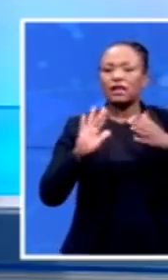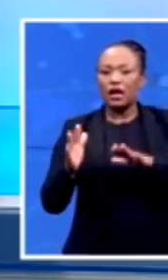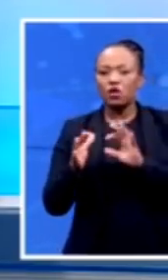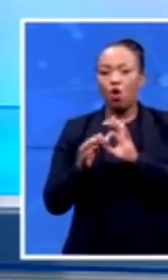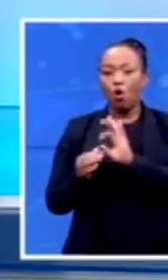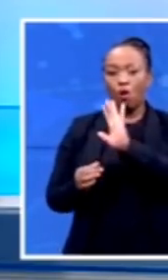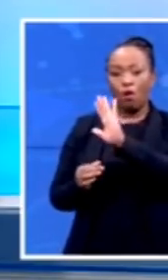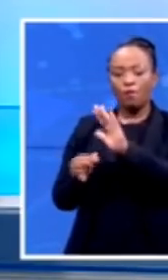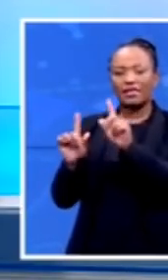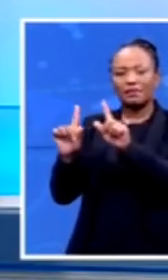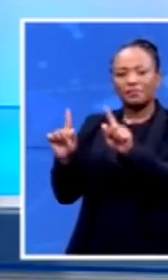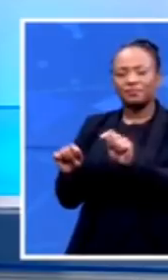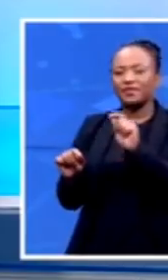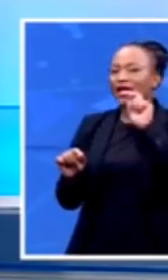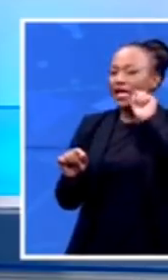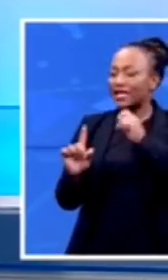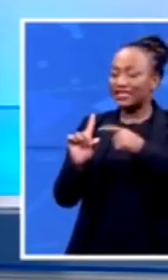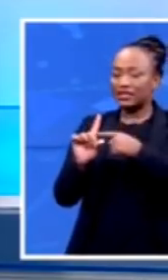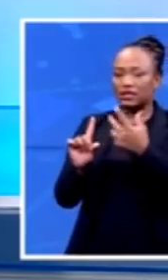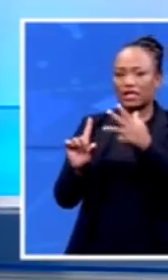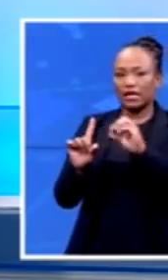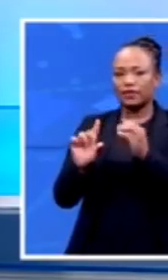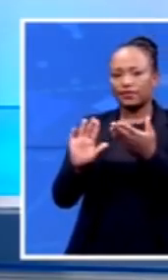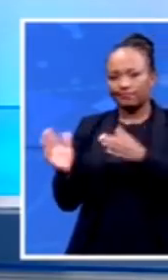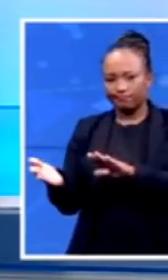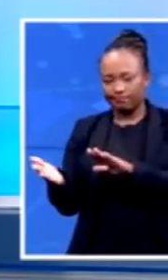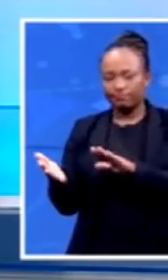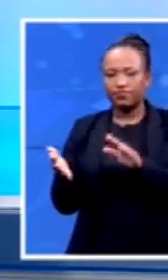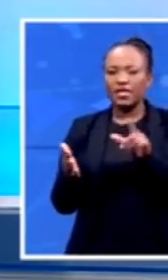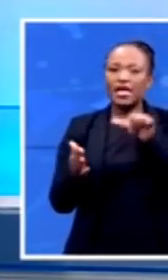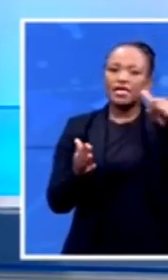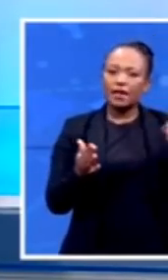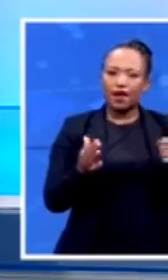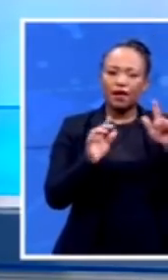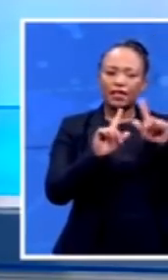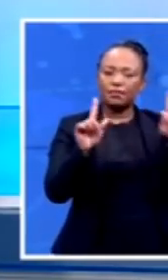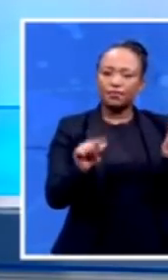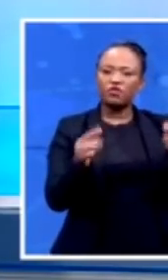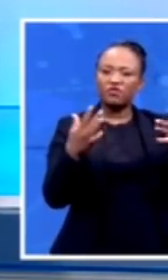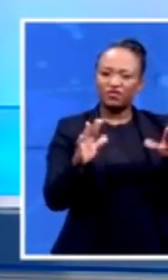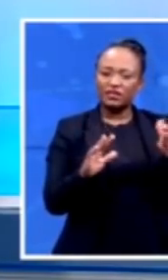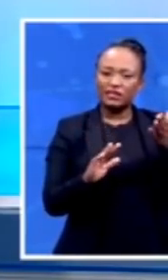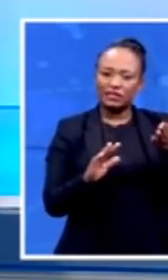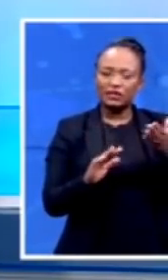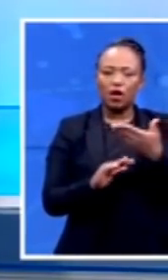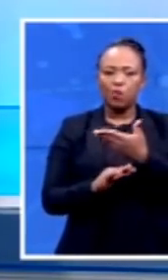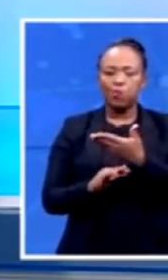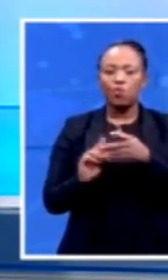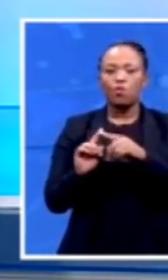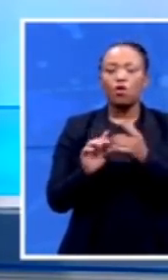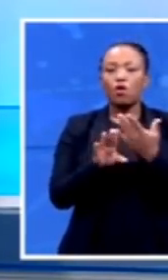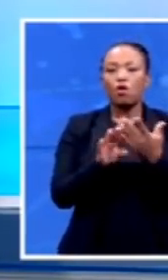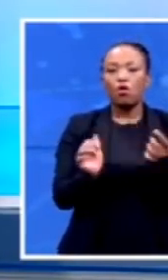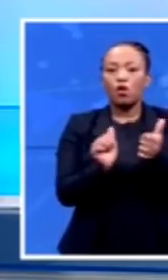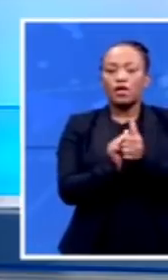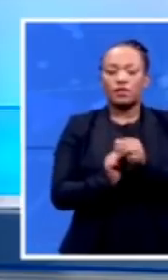on what the neighbours in Cape Town have to say about the arch, we now bring in our colleague Mariska Botha, who's outside the